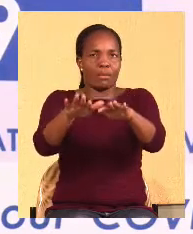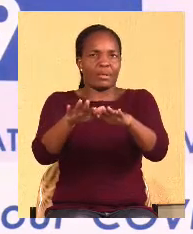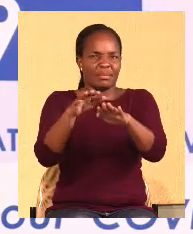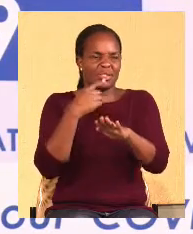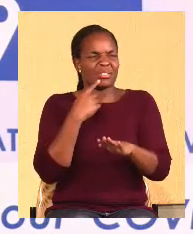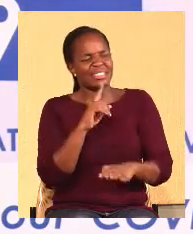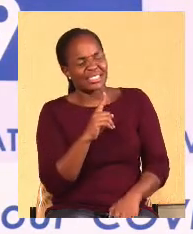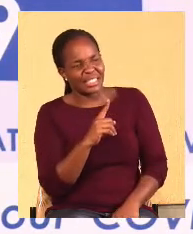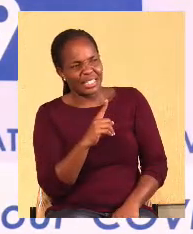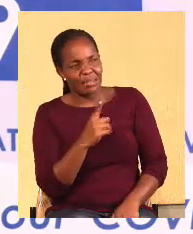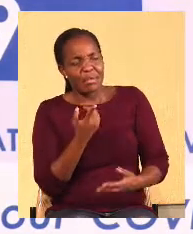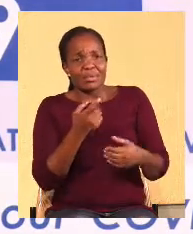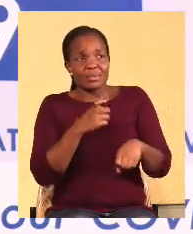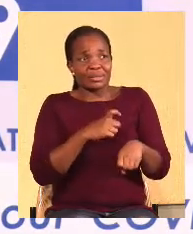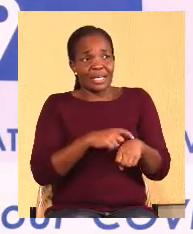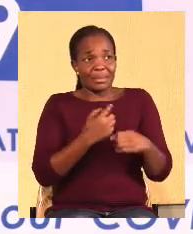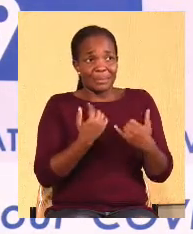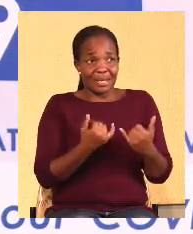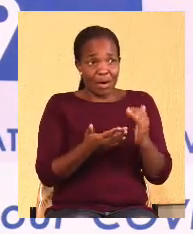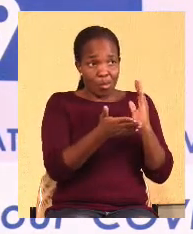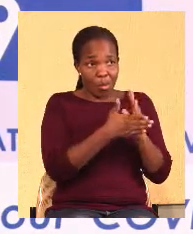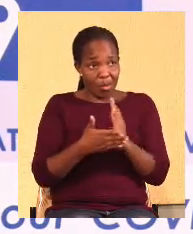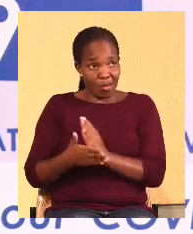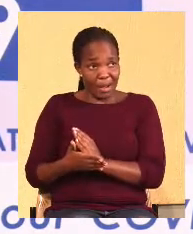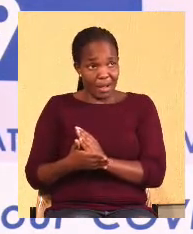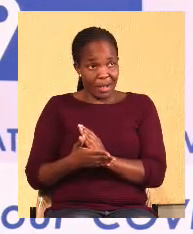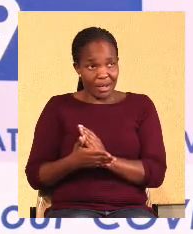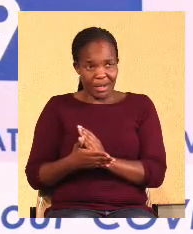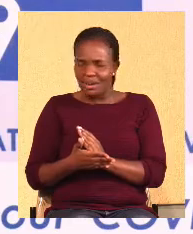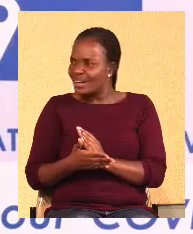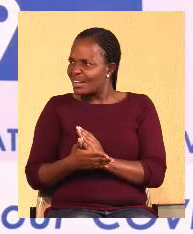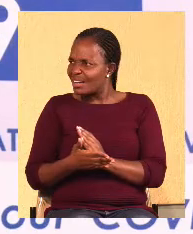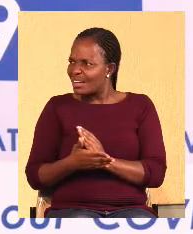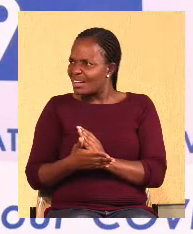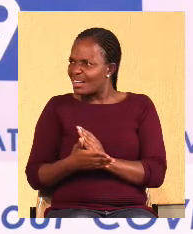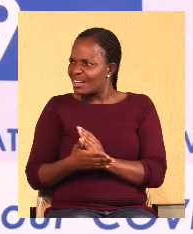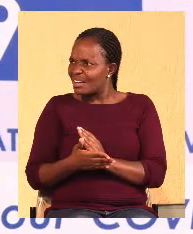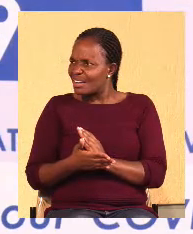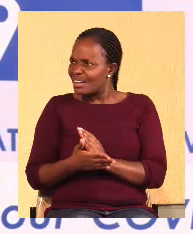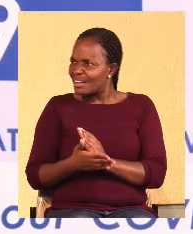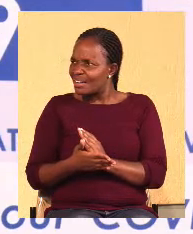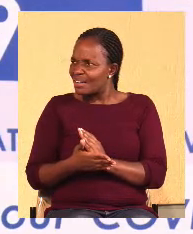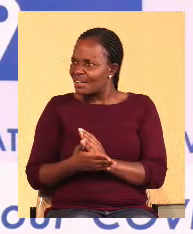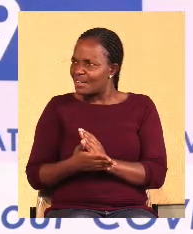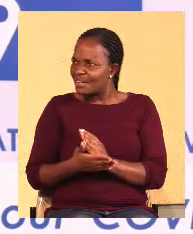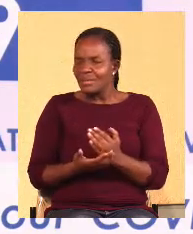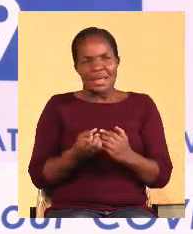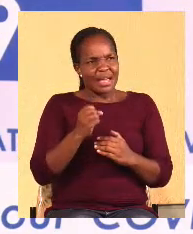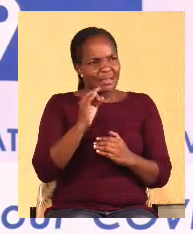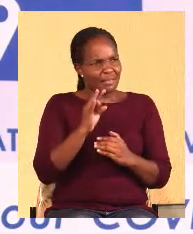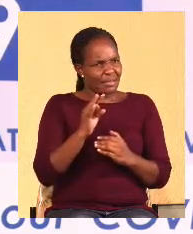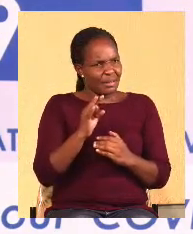reason, during the lockdown, Parliament has to reconvene, under what, how will it be constituted? Because actually